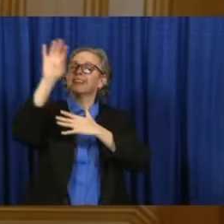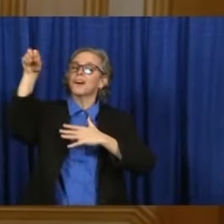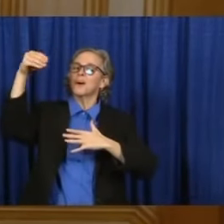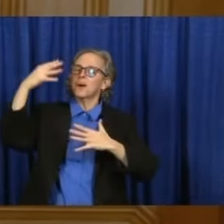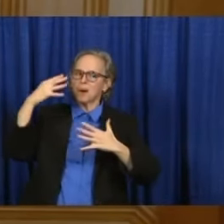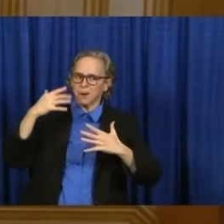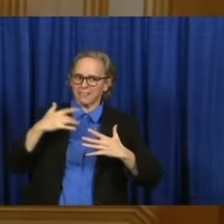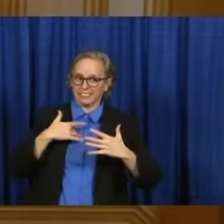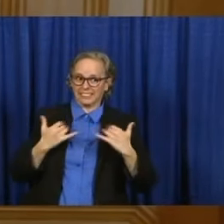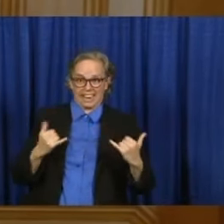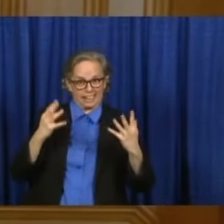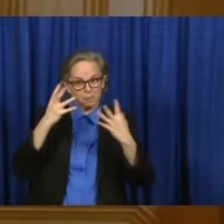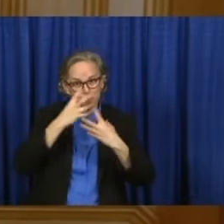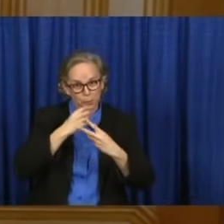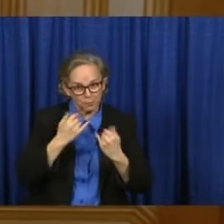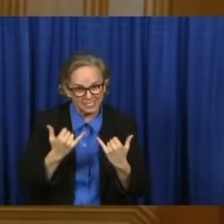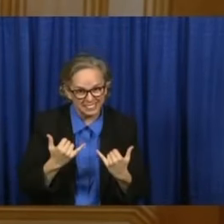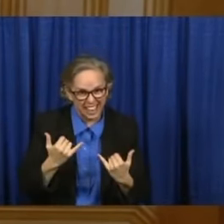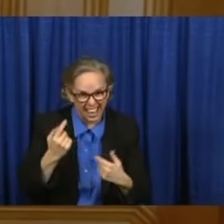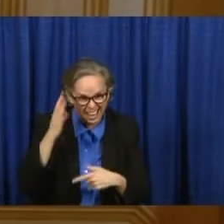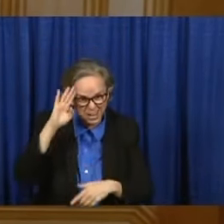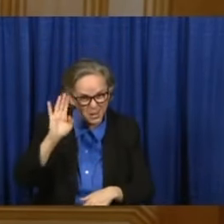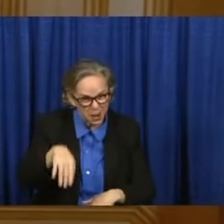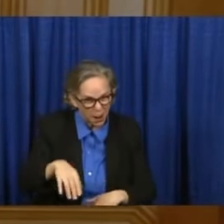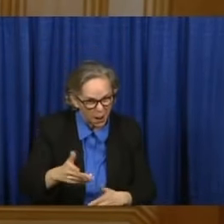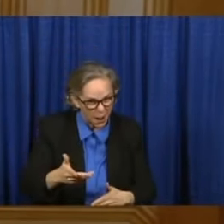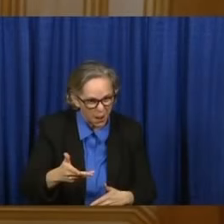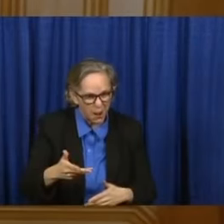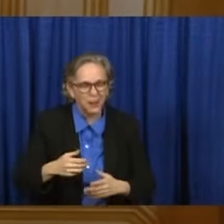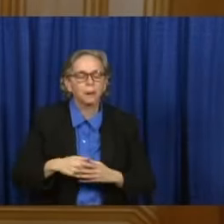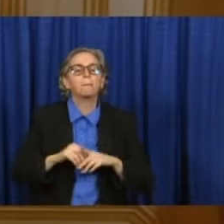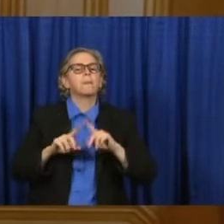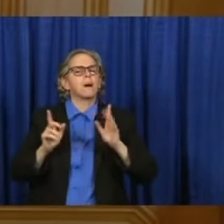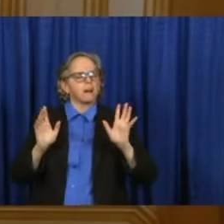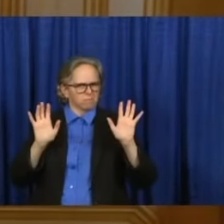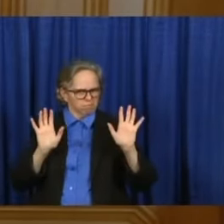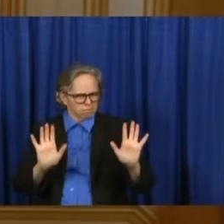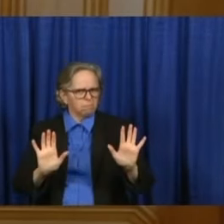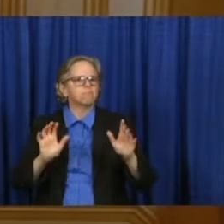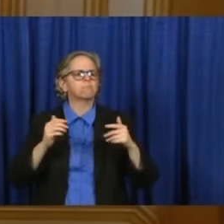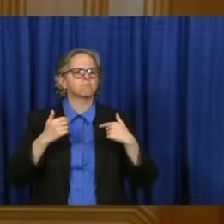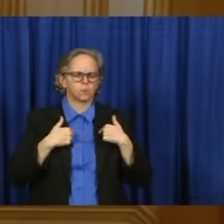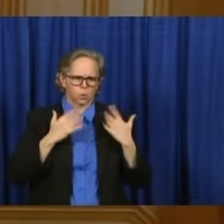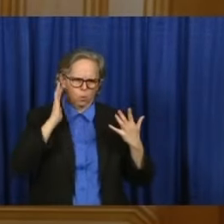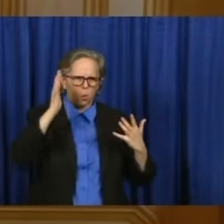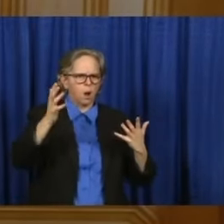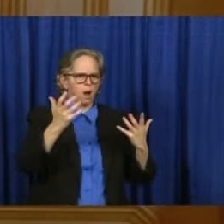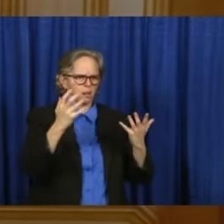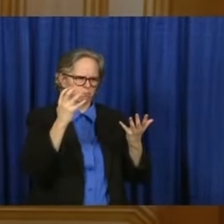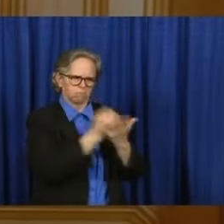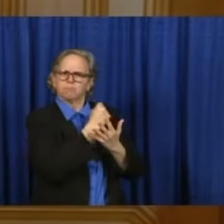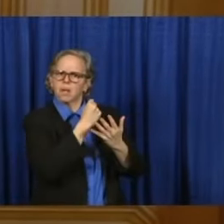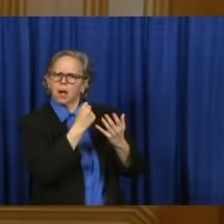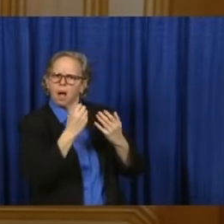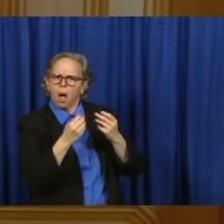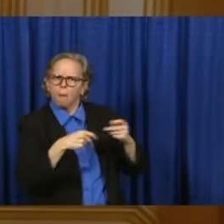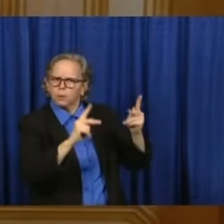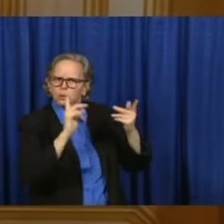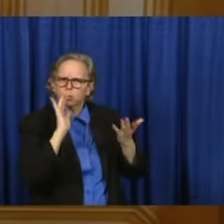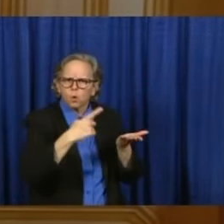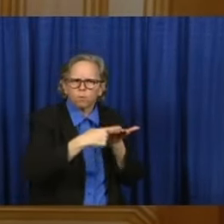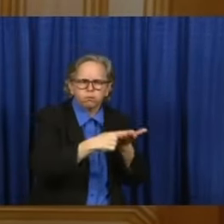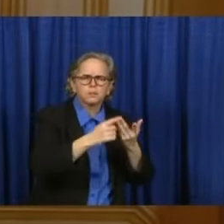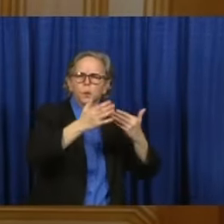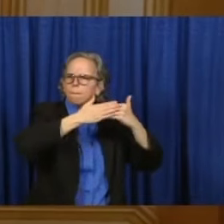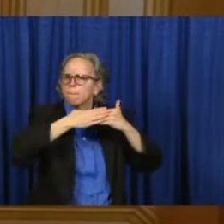at least in Central Ohio. But we will have the opportunity to move forward. So